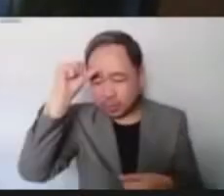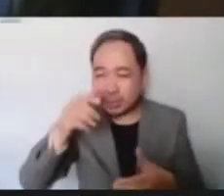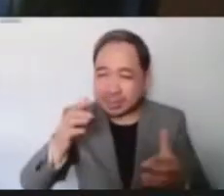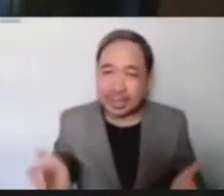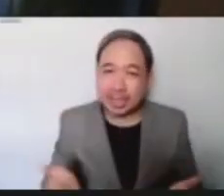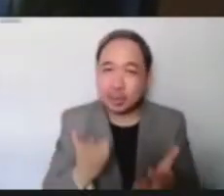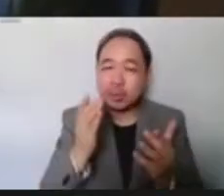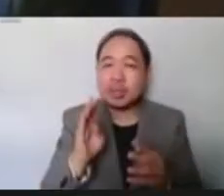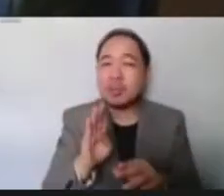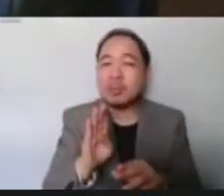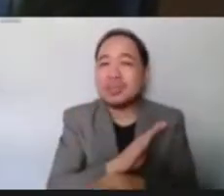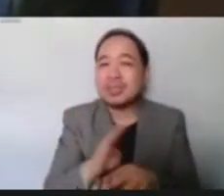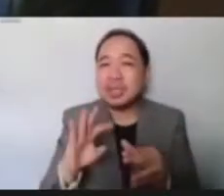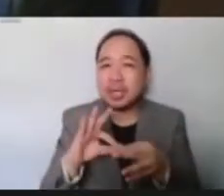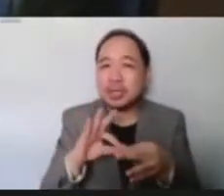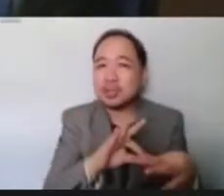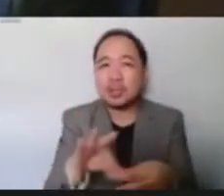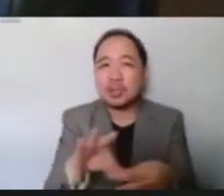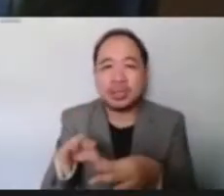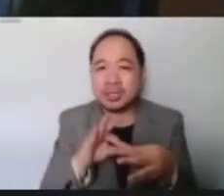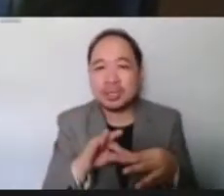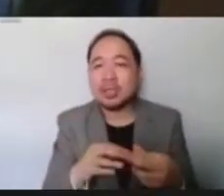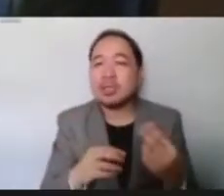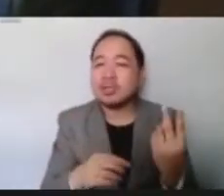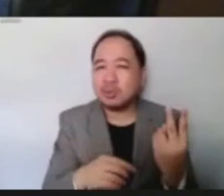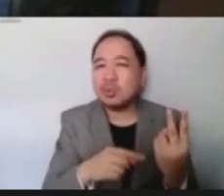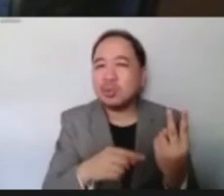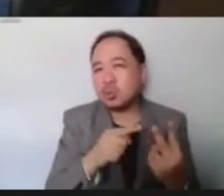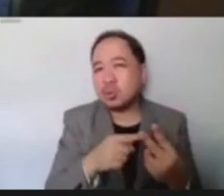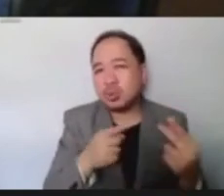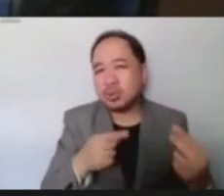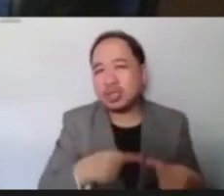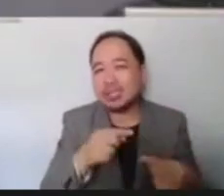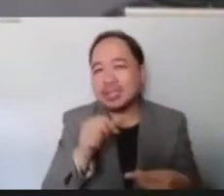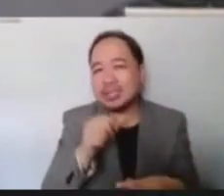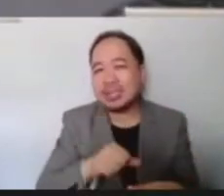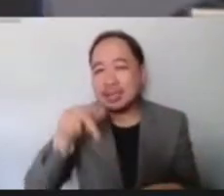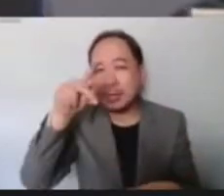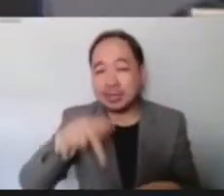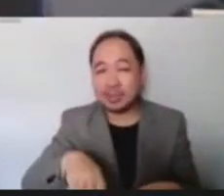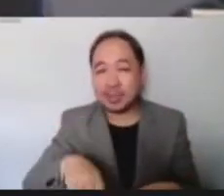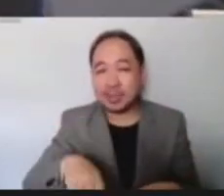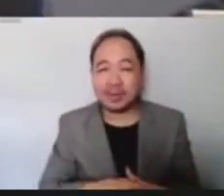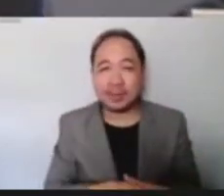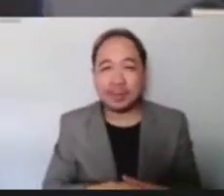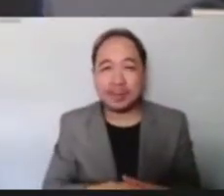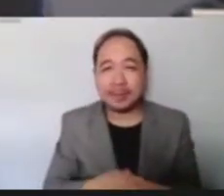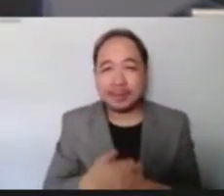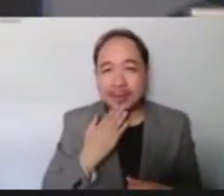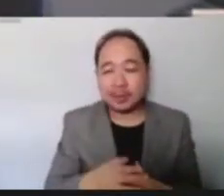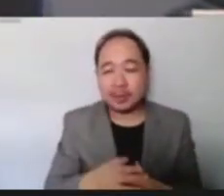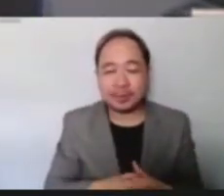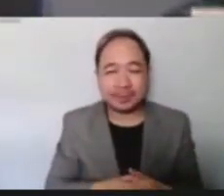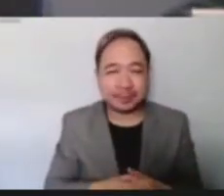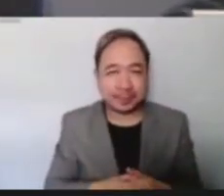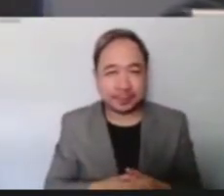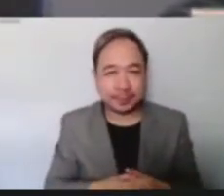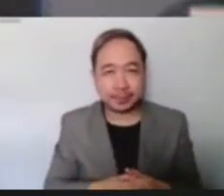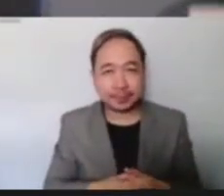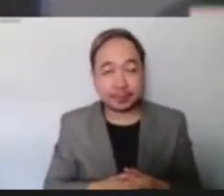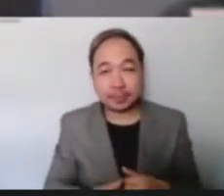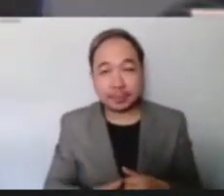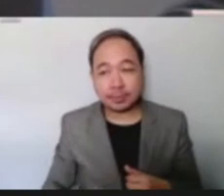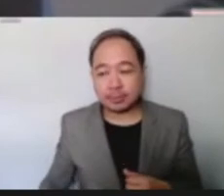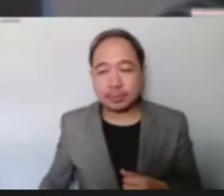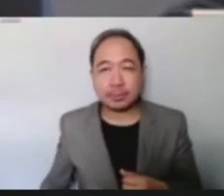and cooperation to address the environmental challenges in the Asia Pacific thank you madam chair thank you distinguished delicate from